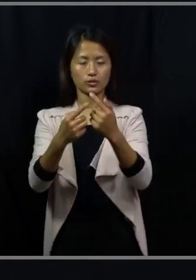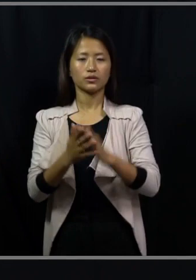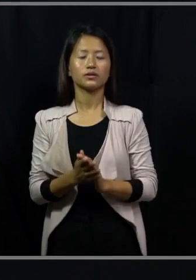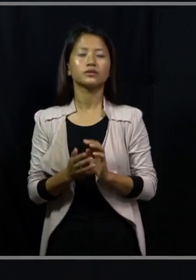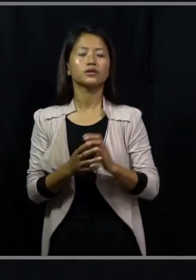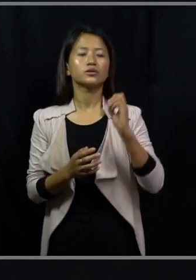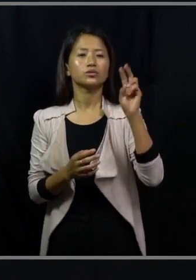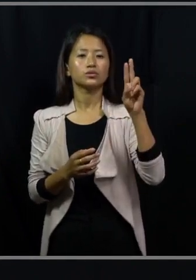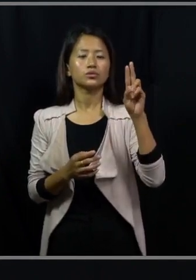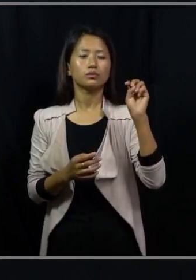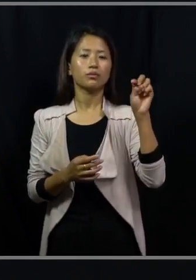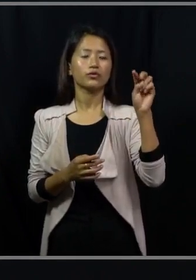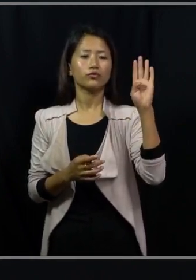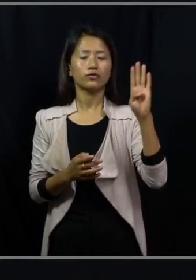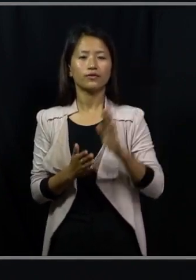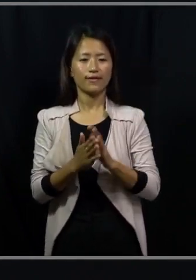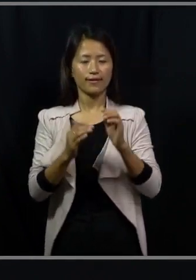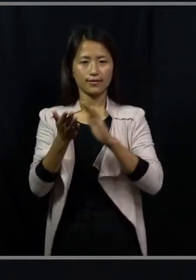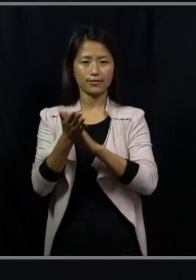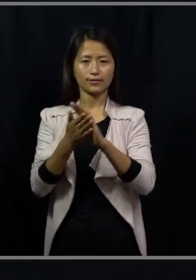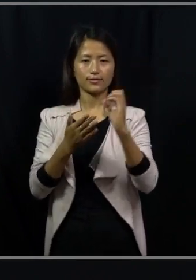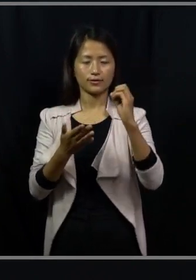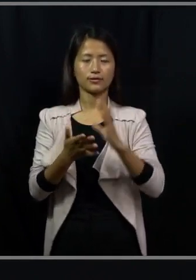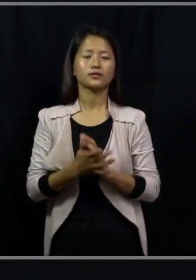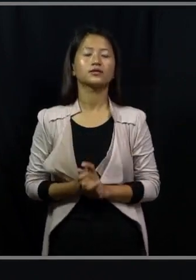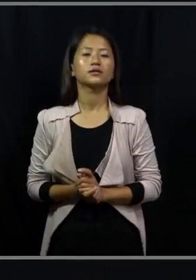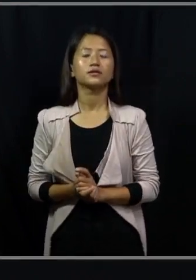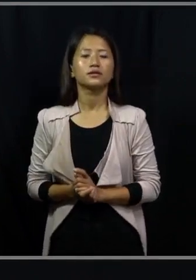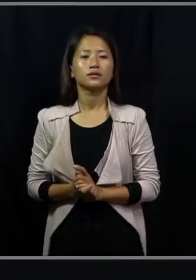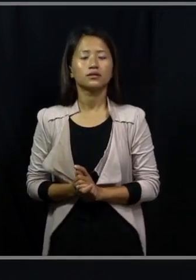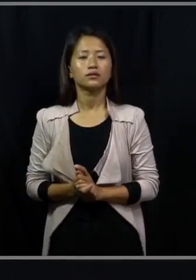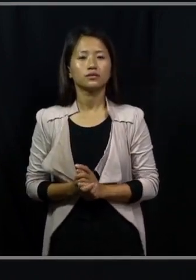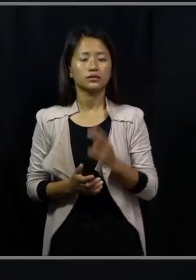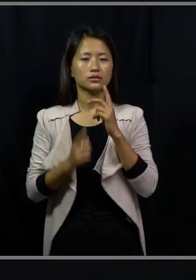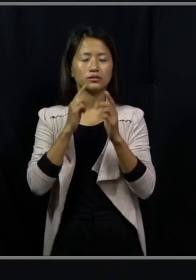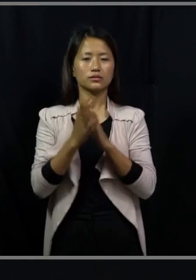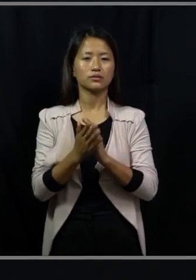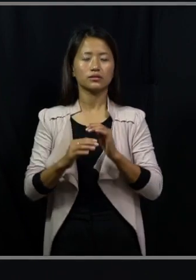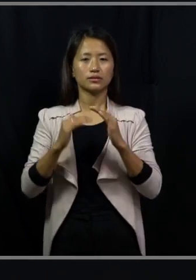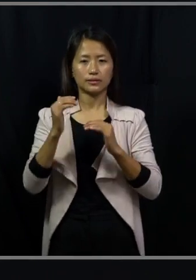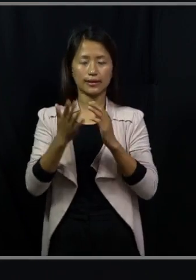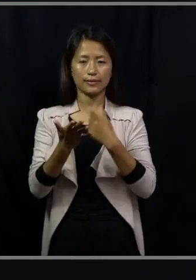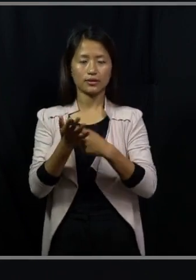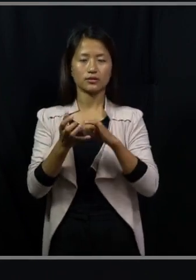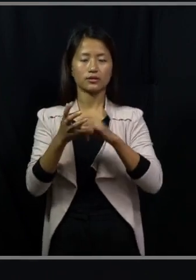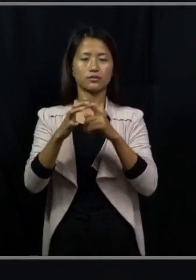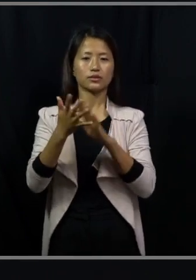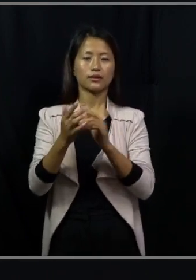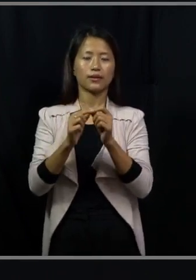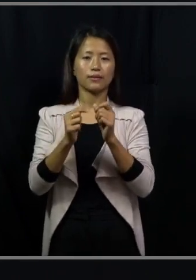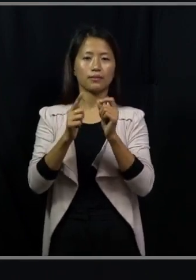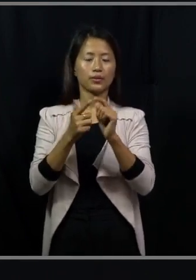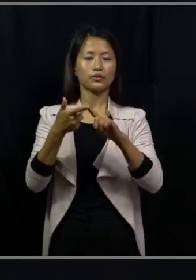2.4 hectare. Now we will discuss about the city of Tepe Gawra. And this Tepe Gawra